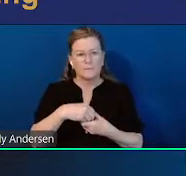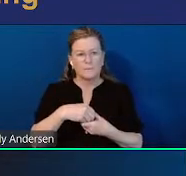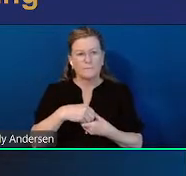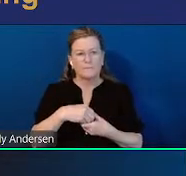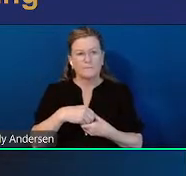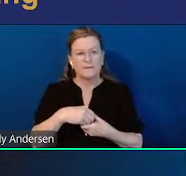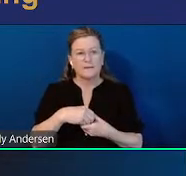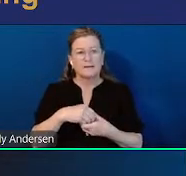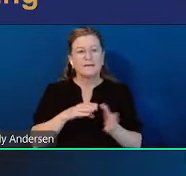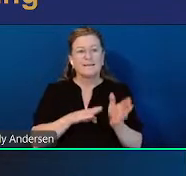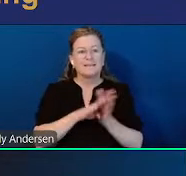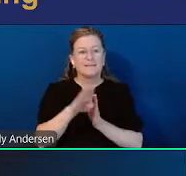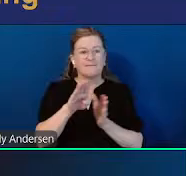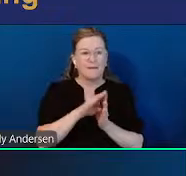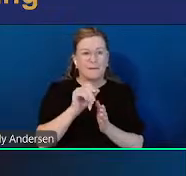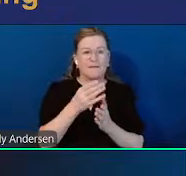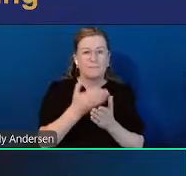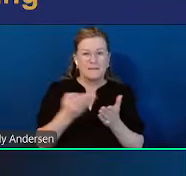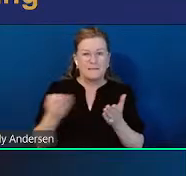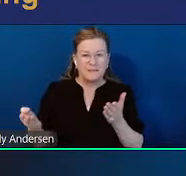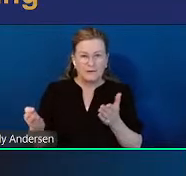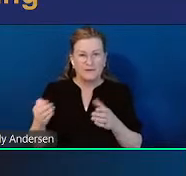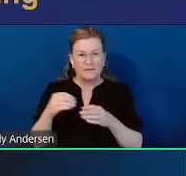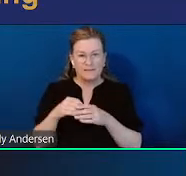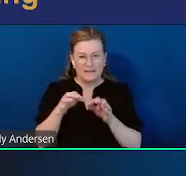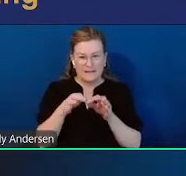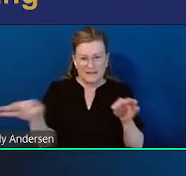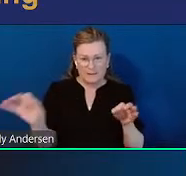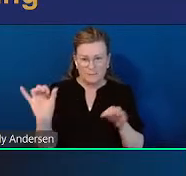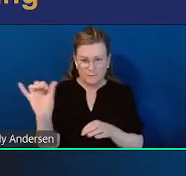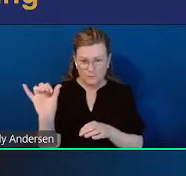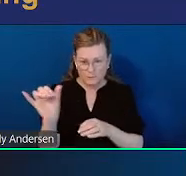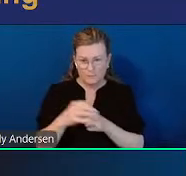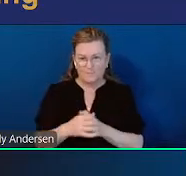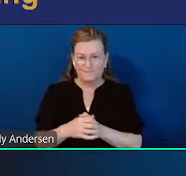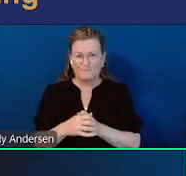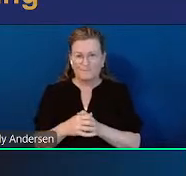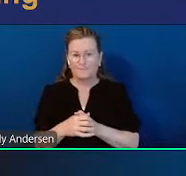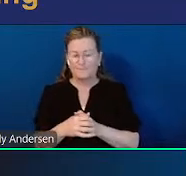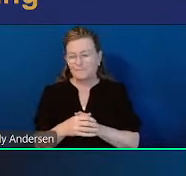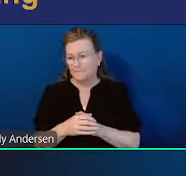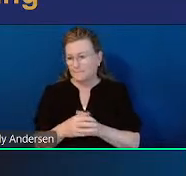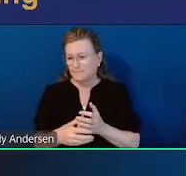the development of materials into it as well.